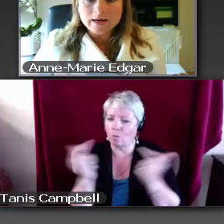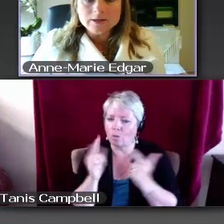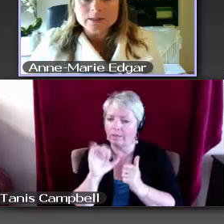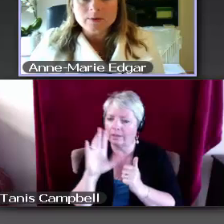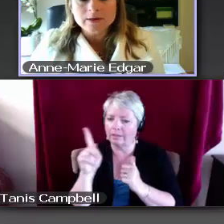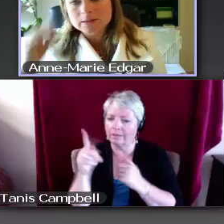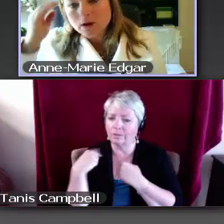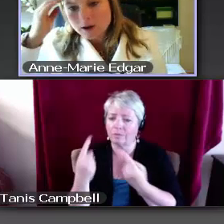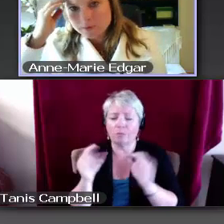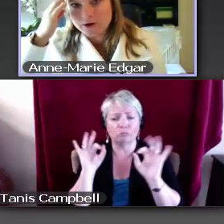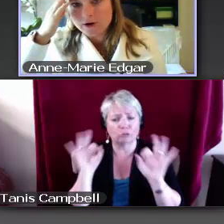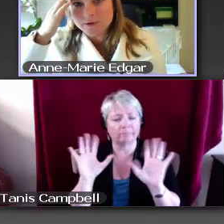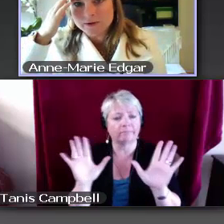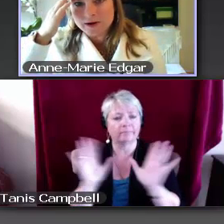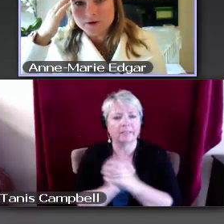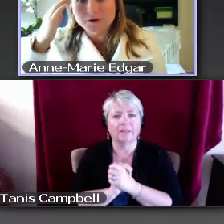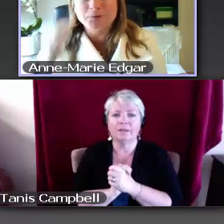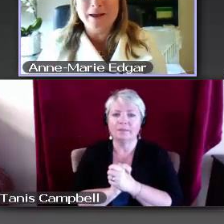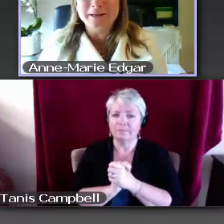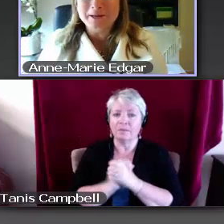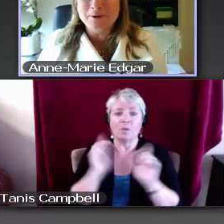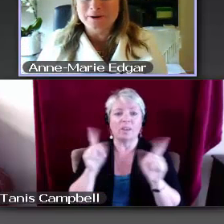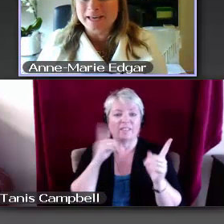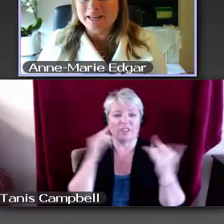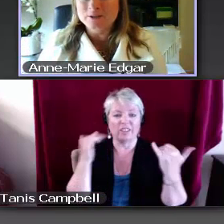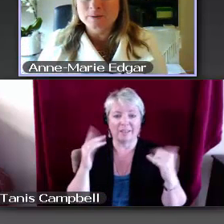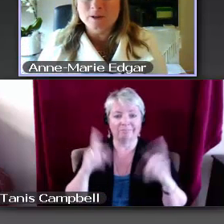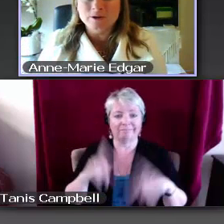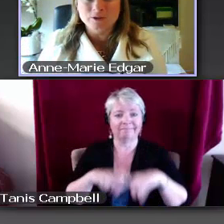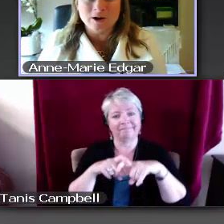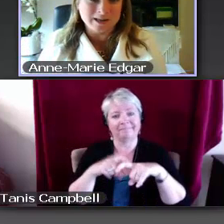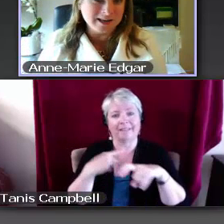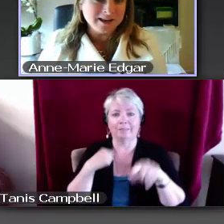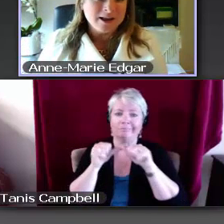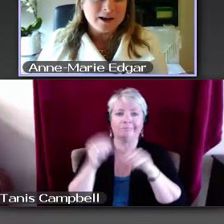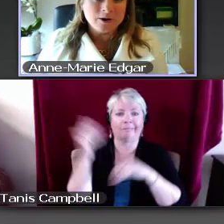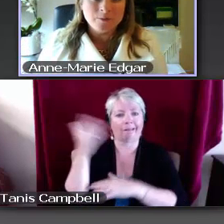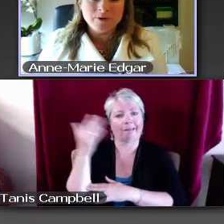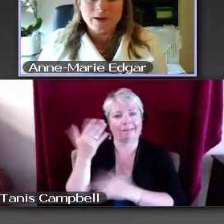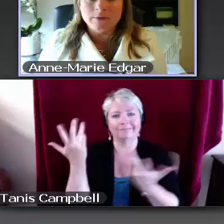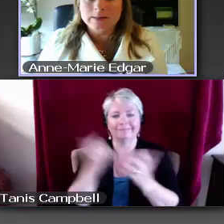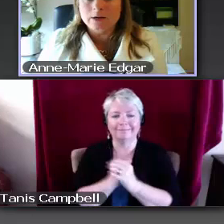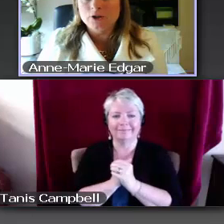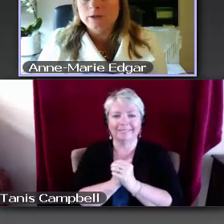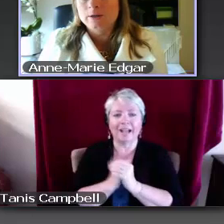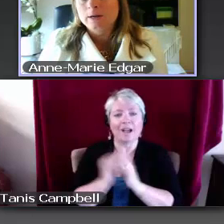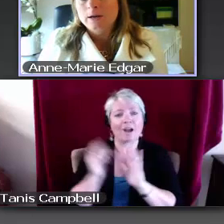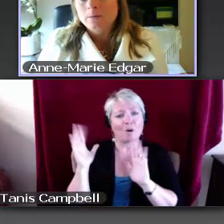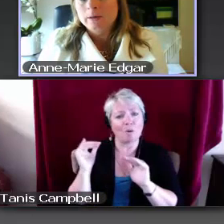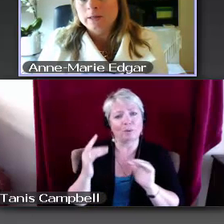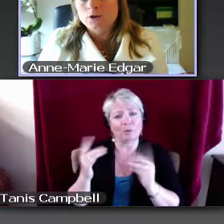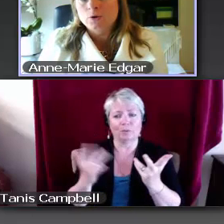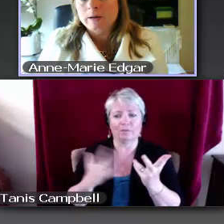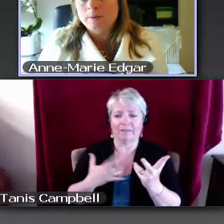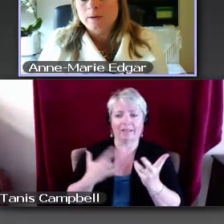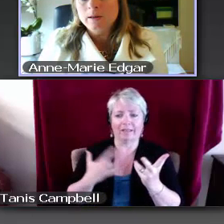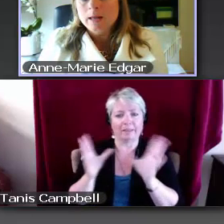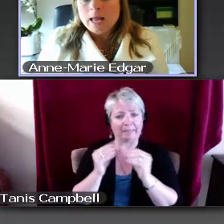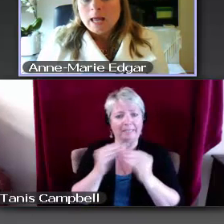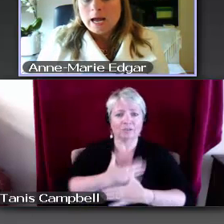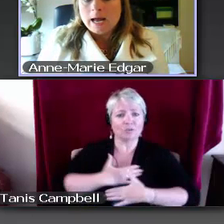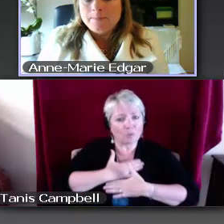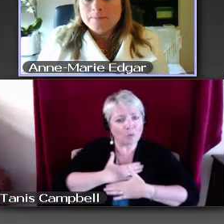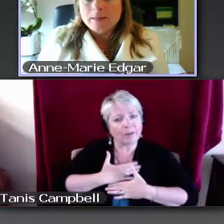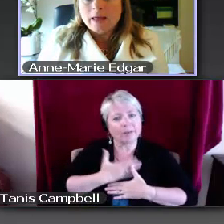So again, I just want to stop here. I've been rattling on again, doing a lot of talking. I hope you found the session really